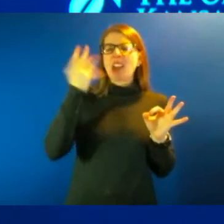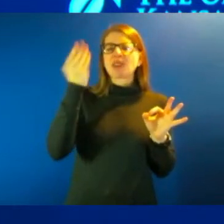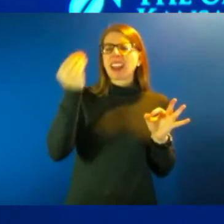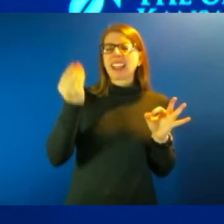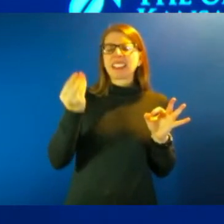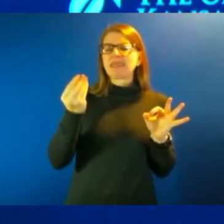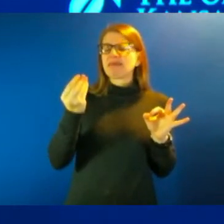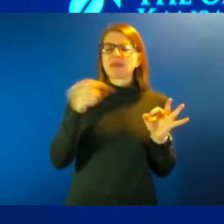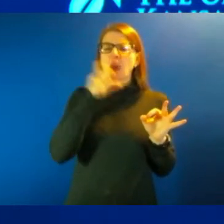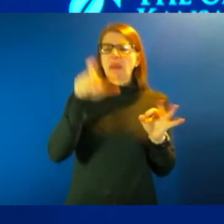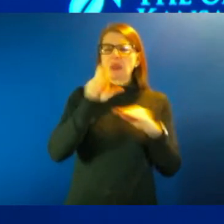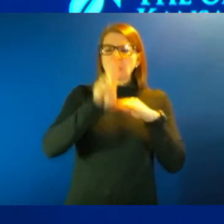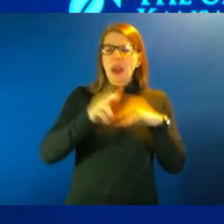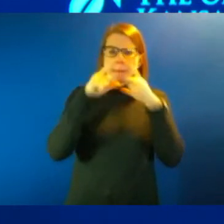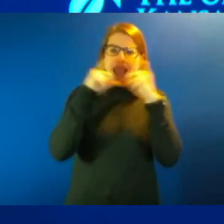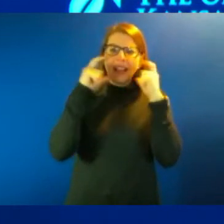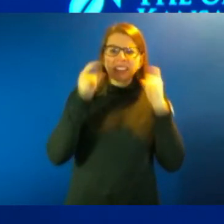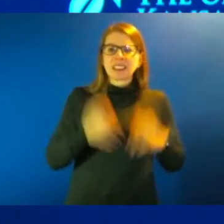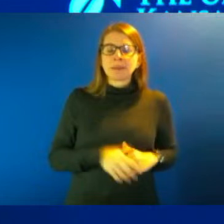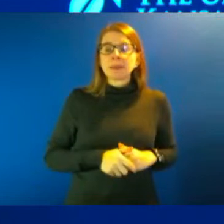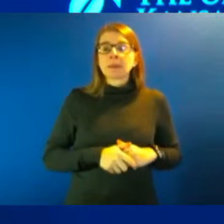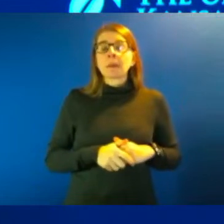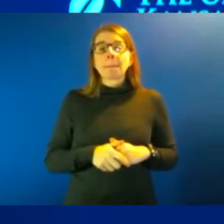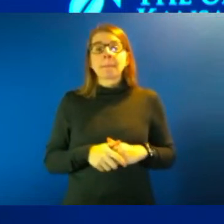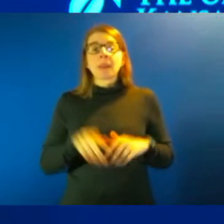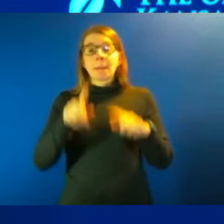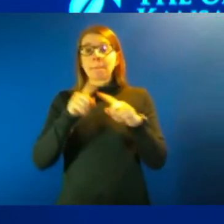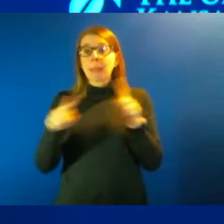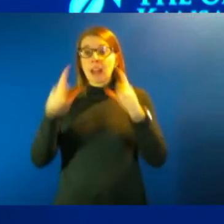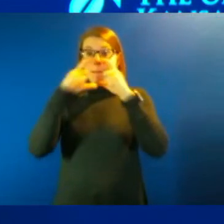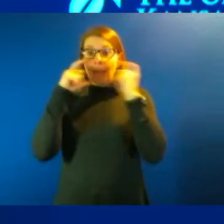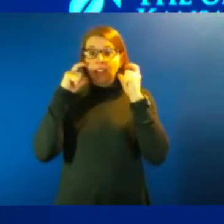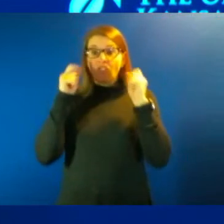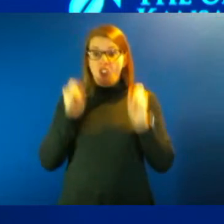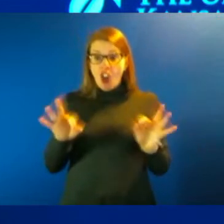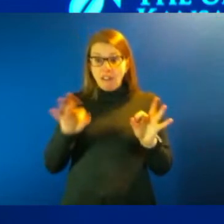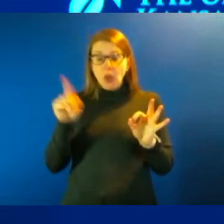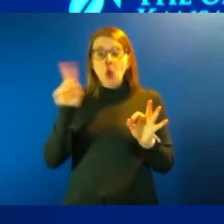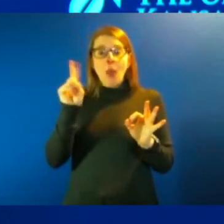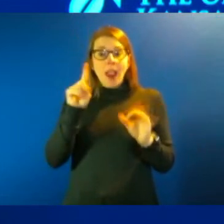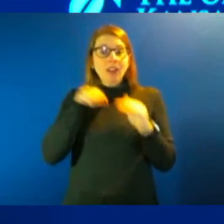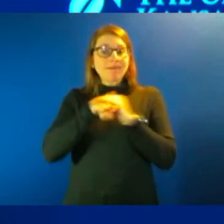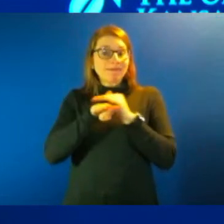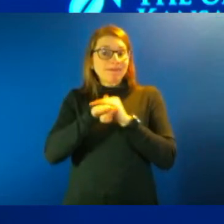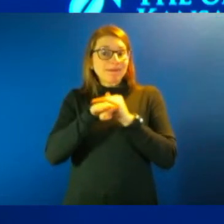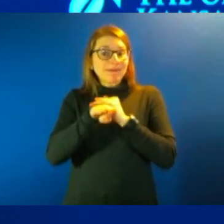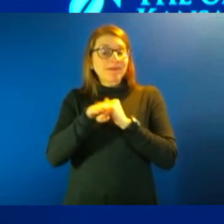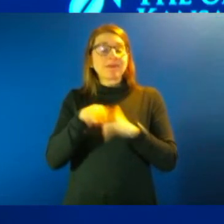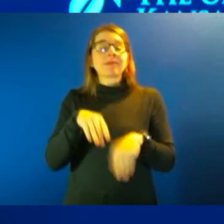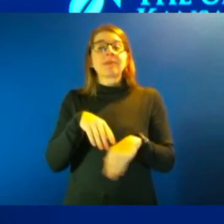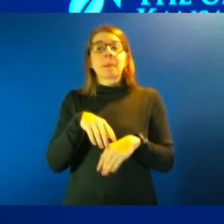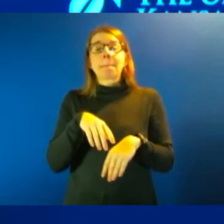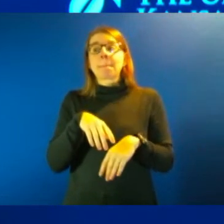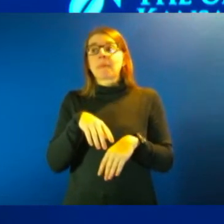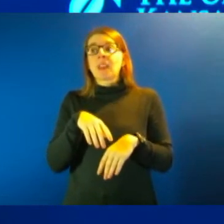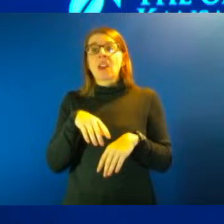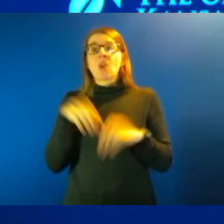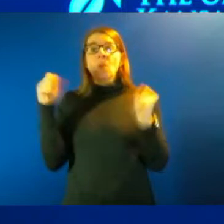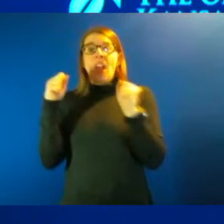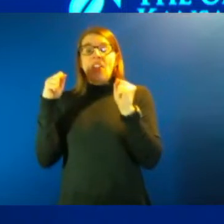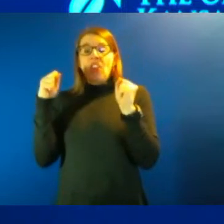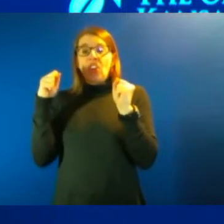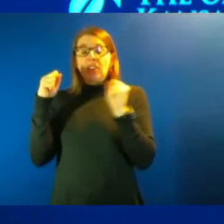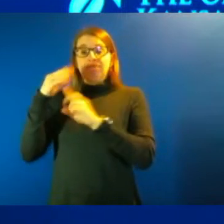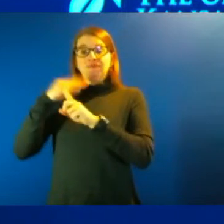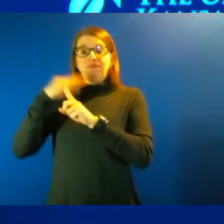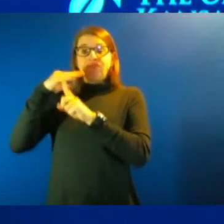being outdoors is pretty strong. But as soon as you take the masks off in weather getting colder, and then you have people coming together, or